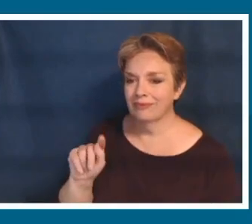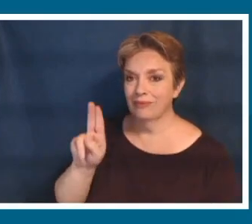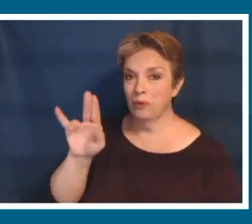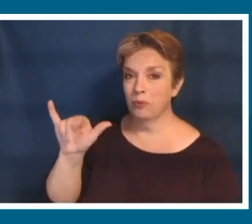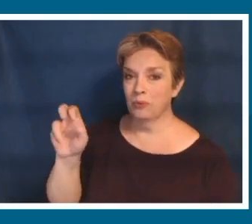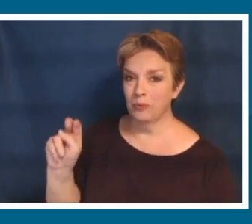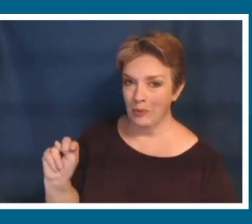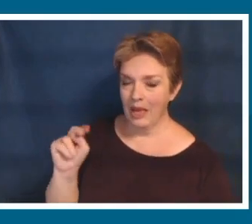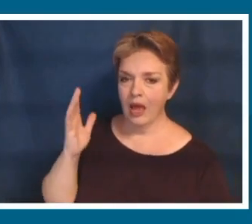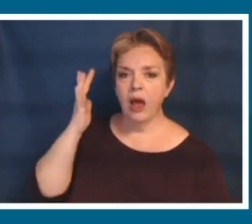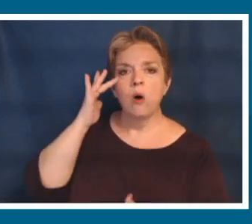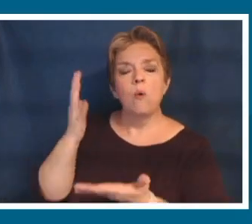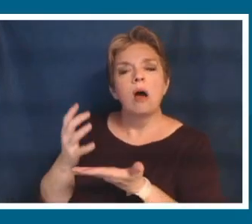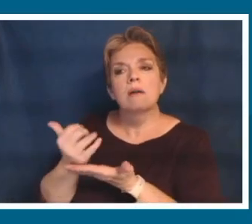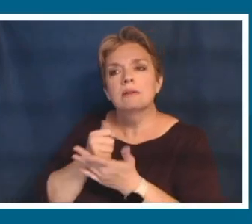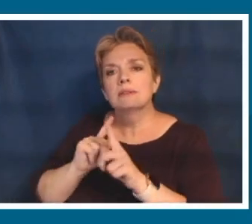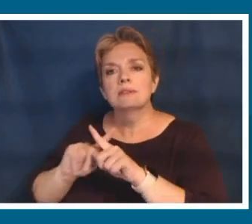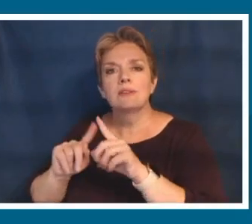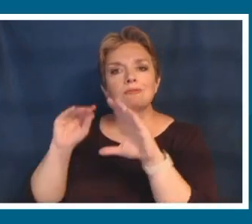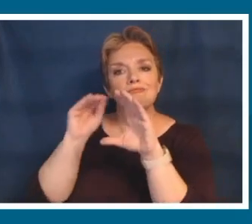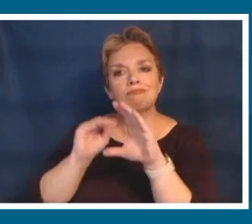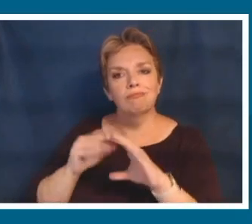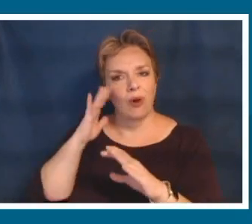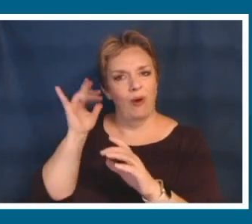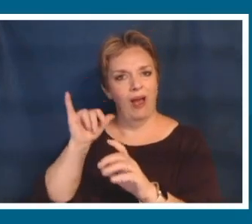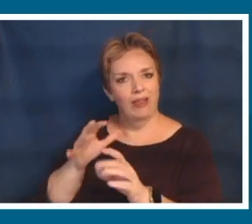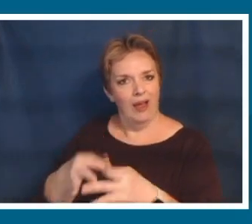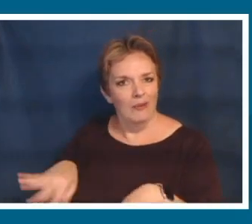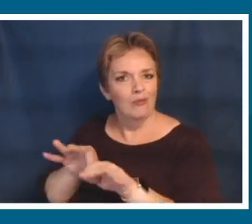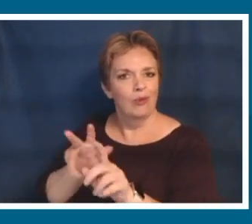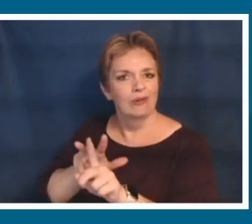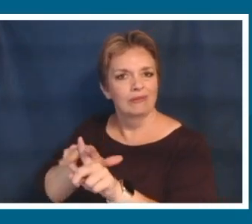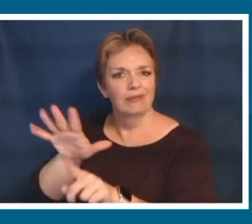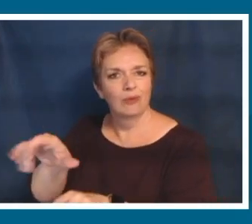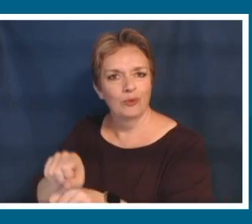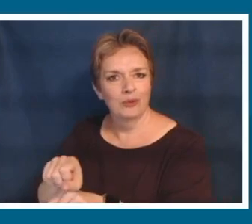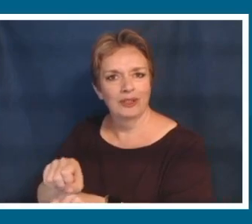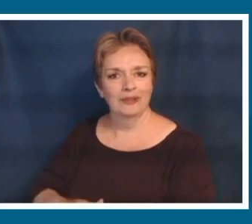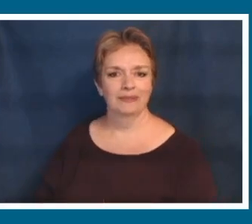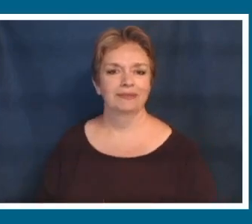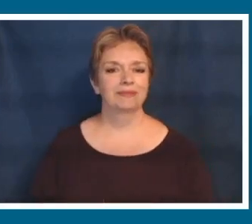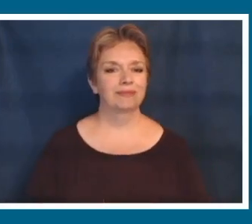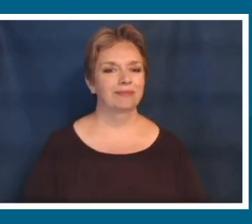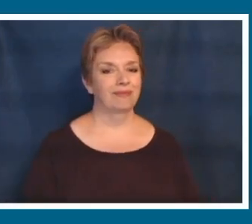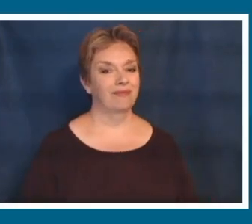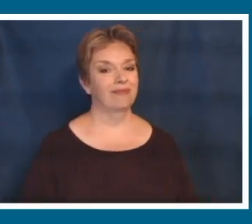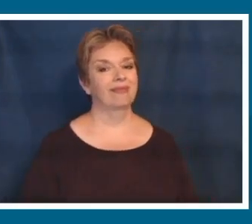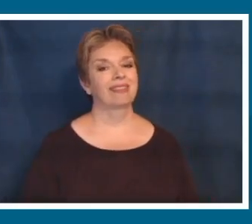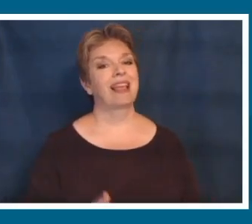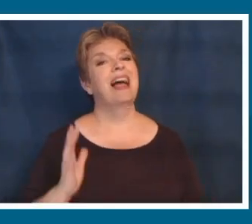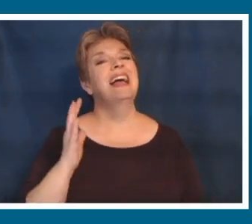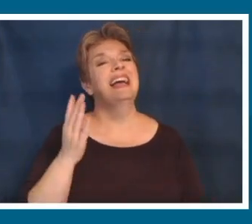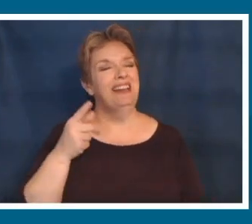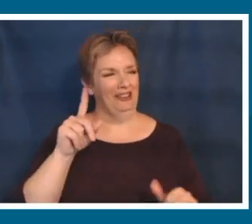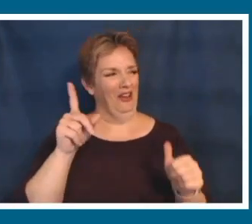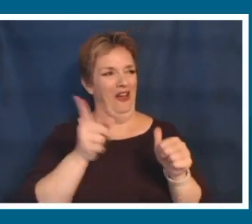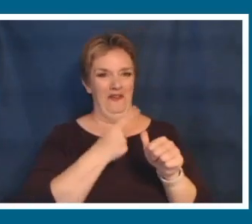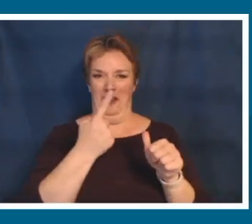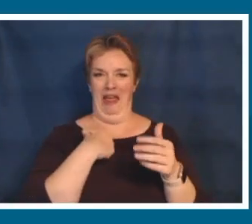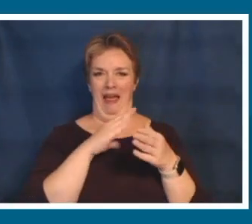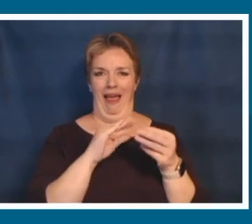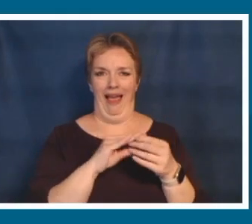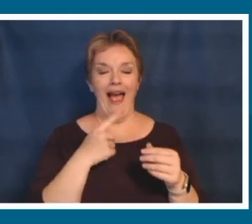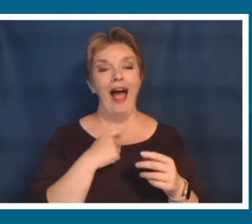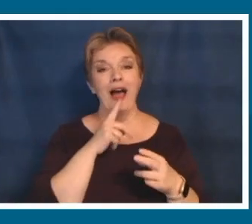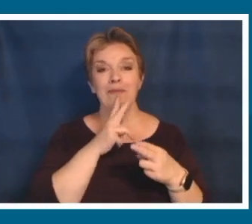repositories, important to the work that you're doing? Earlier, I used the word fun a lot when I was